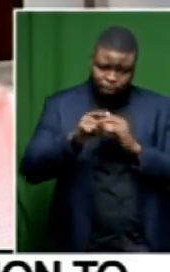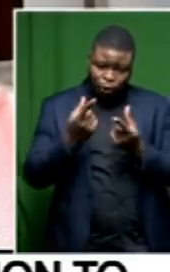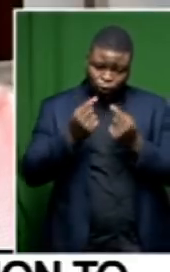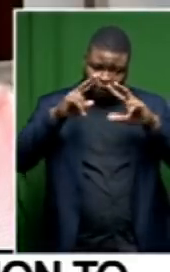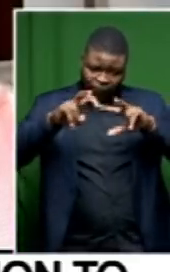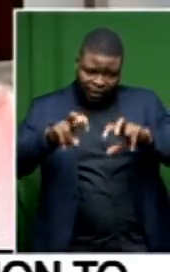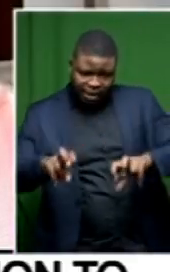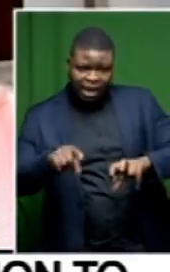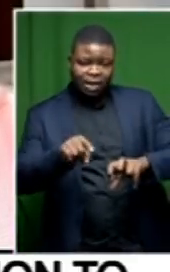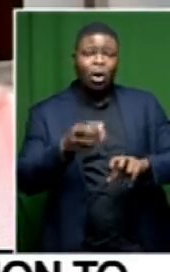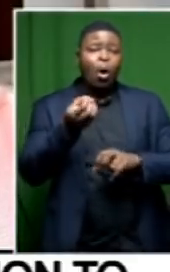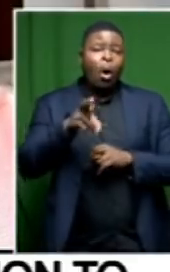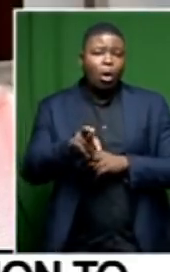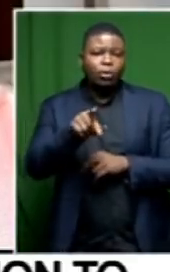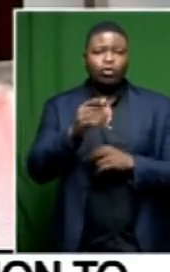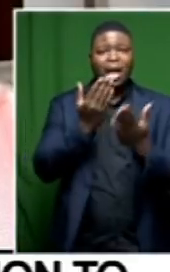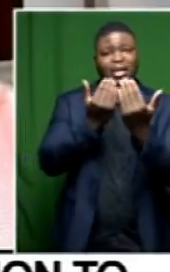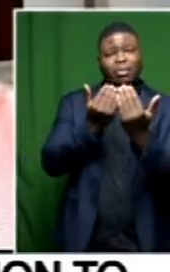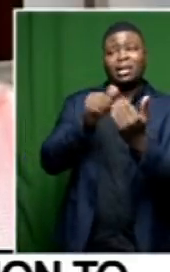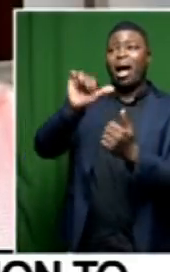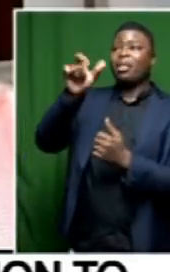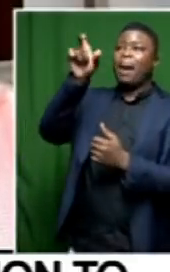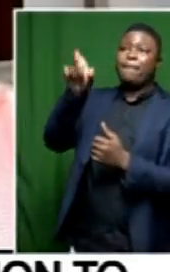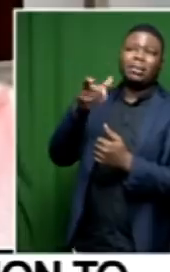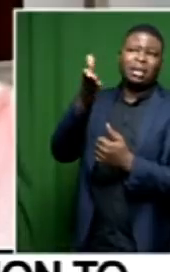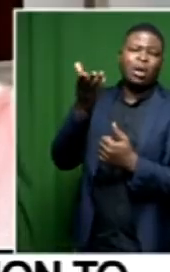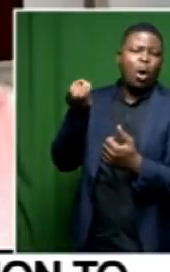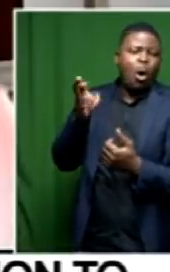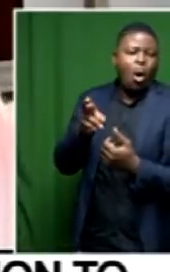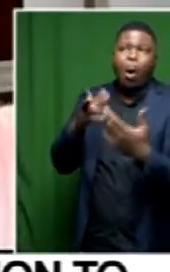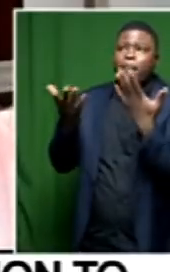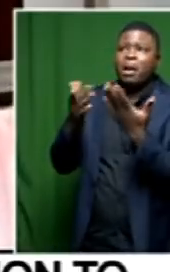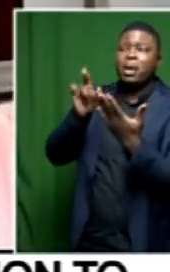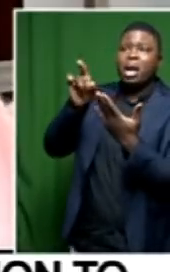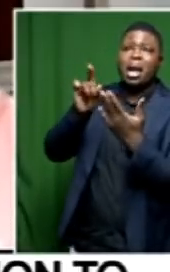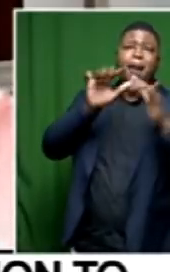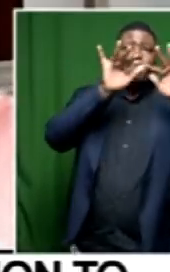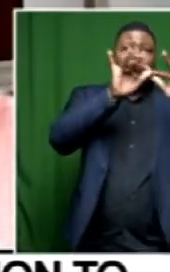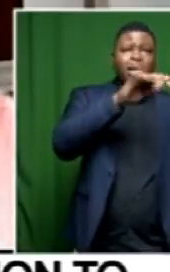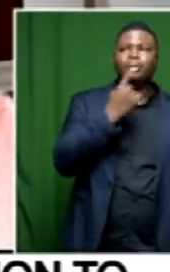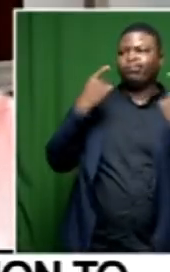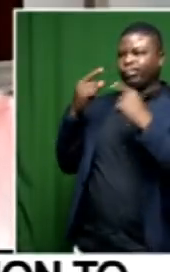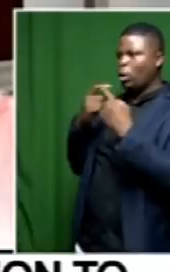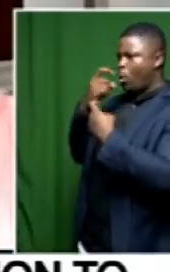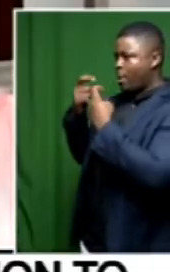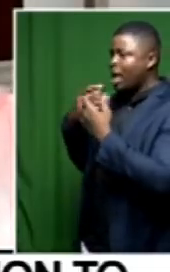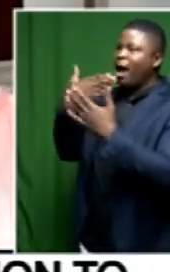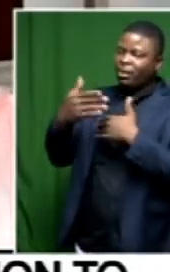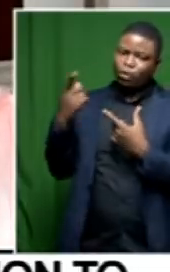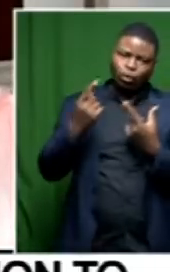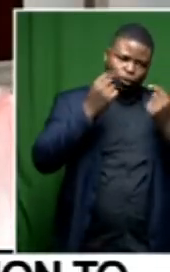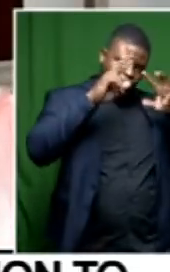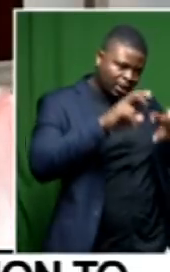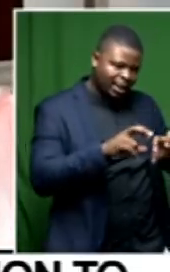investigate, or do you expect someone, a member of Parliament or the public, to bring that matter to you once more?